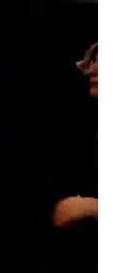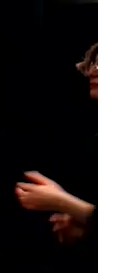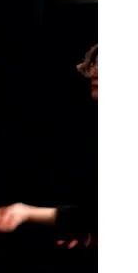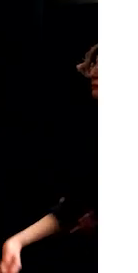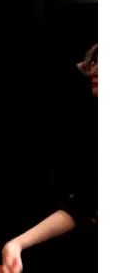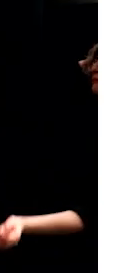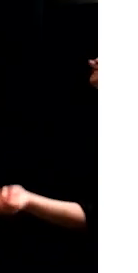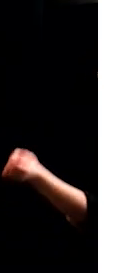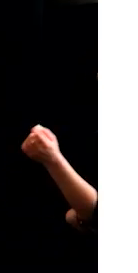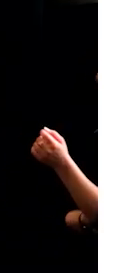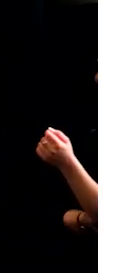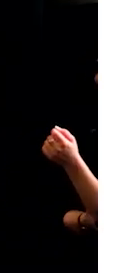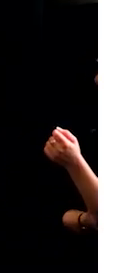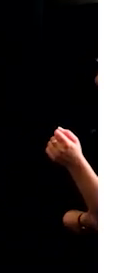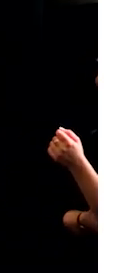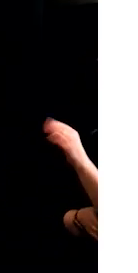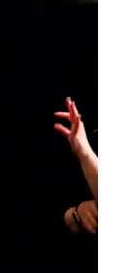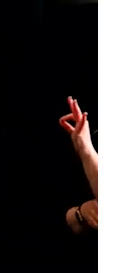She was